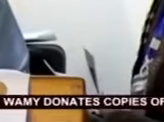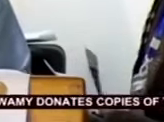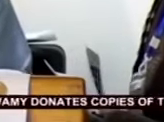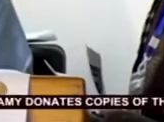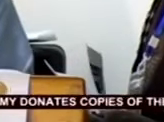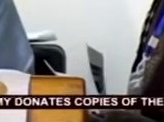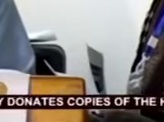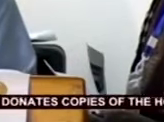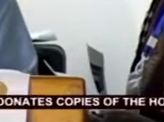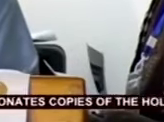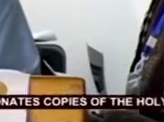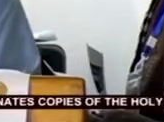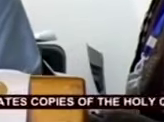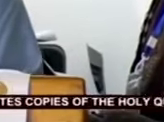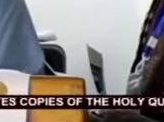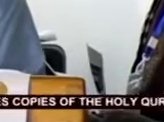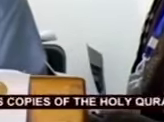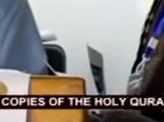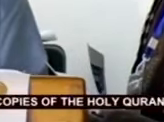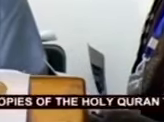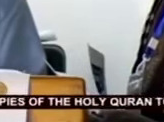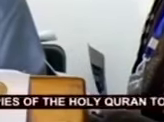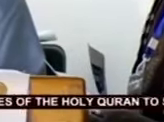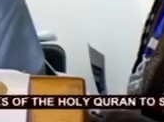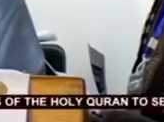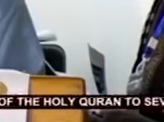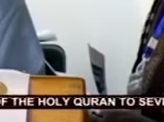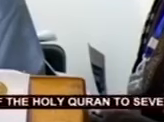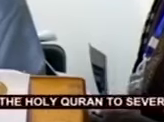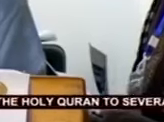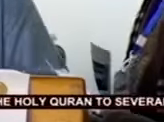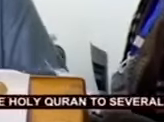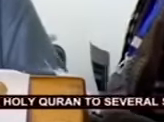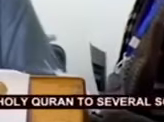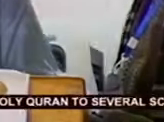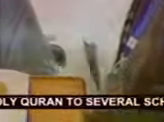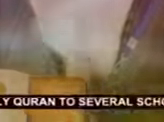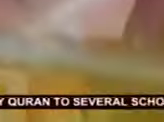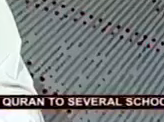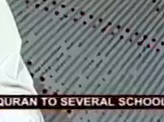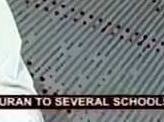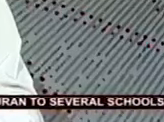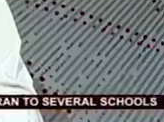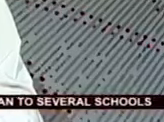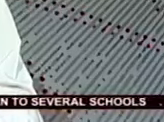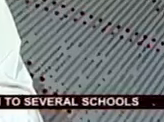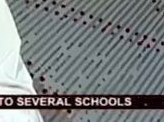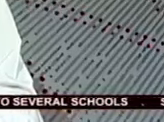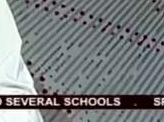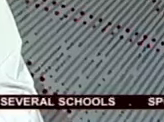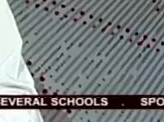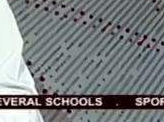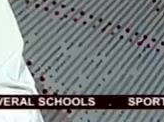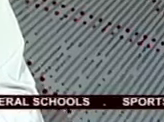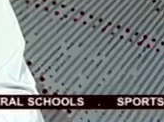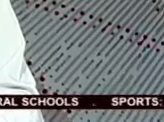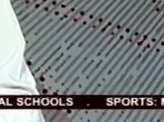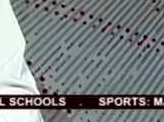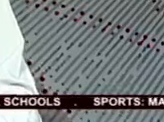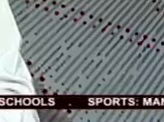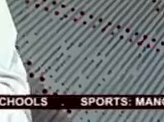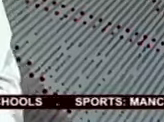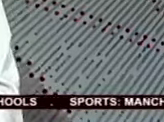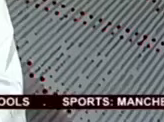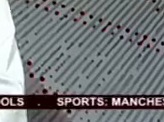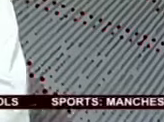ila lodula mantara filere moma ala male dema ala male bedema molimini ala ko wolem non banke ote